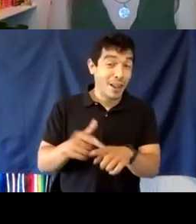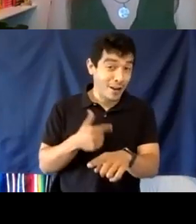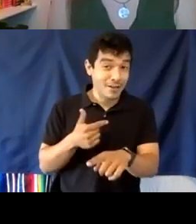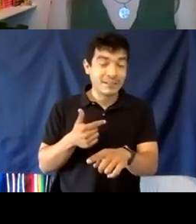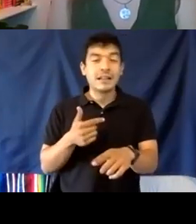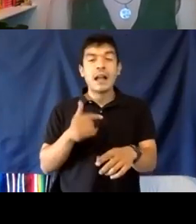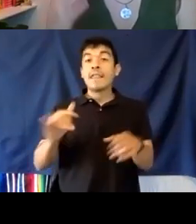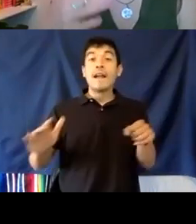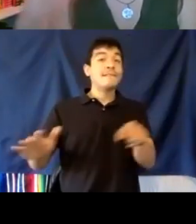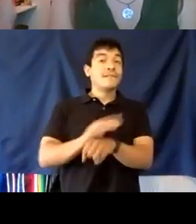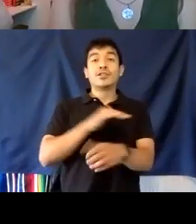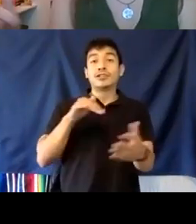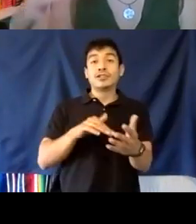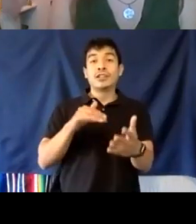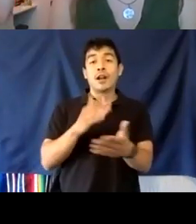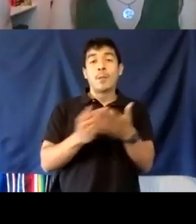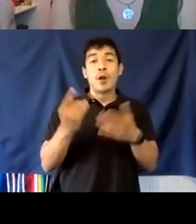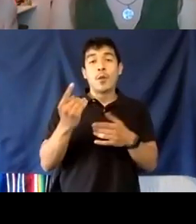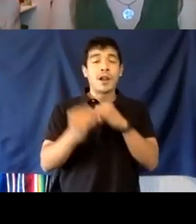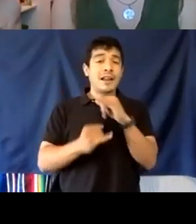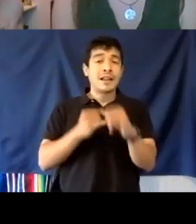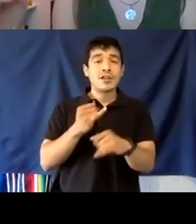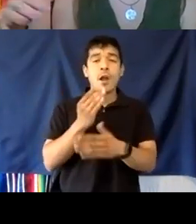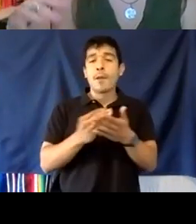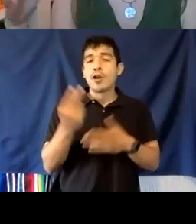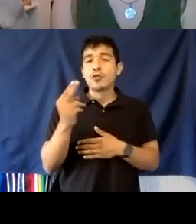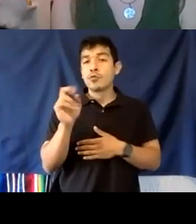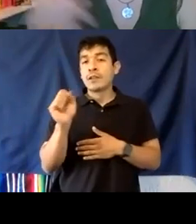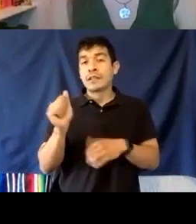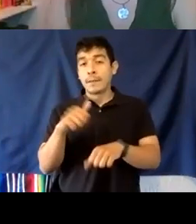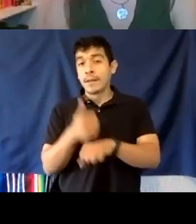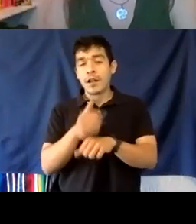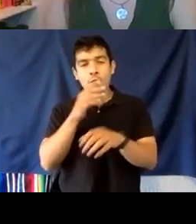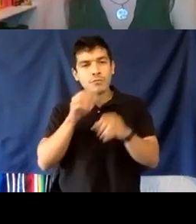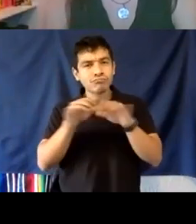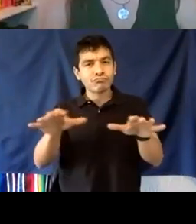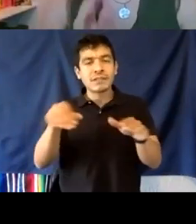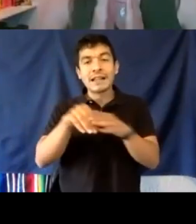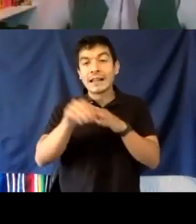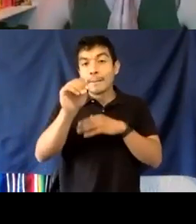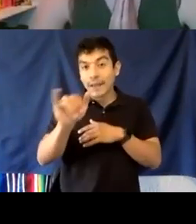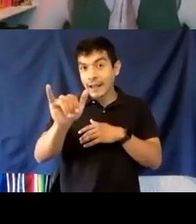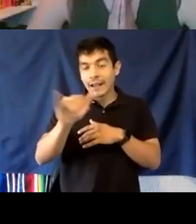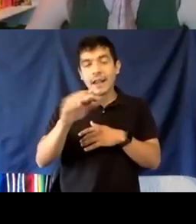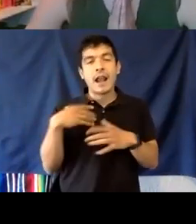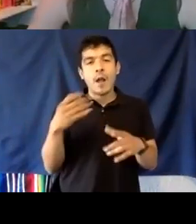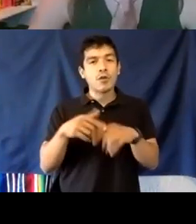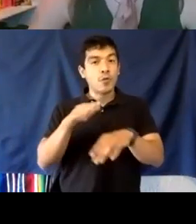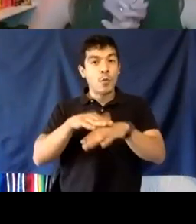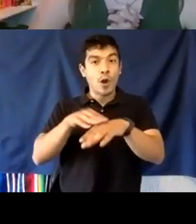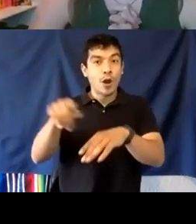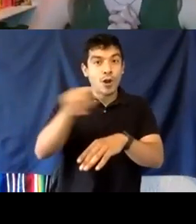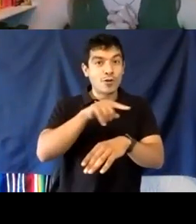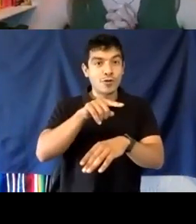full study, which is part one international, part two US based, we'll be releasing that in May. And I just want to warn you in advance, it's